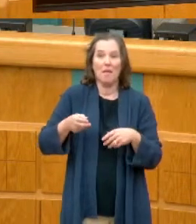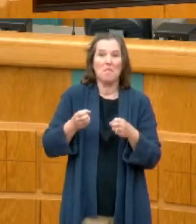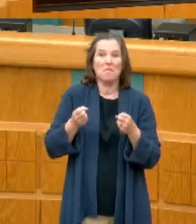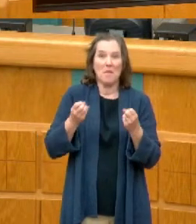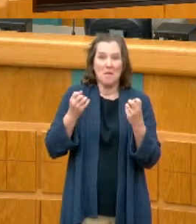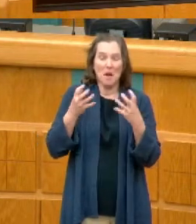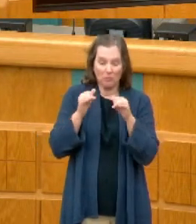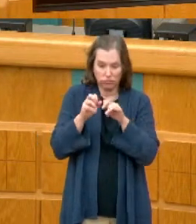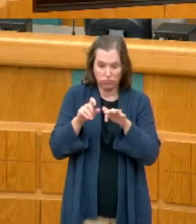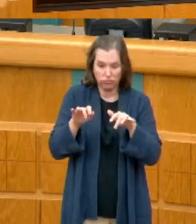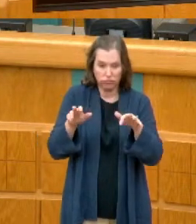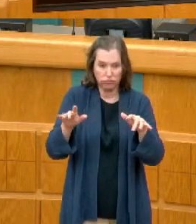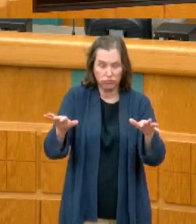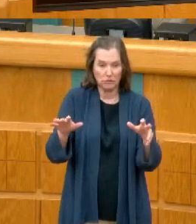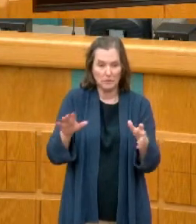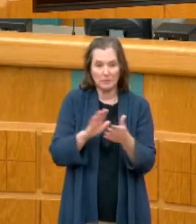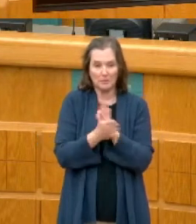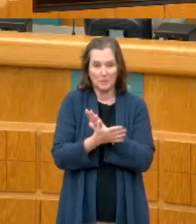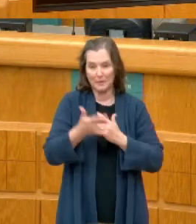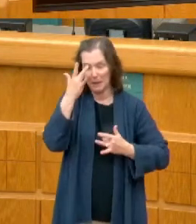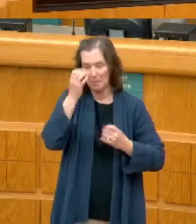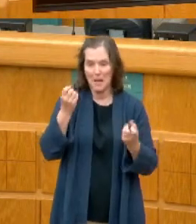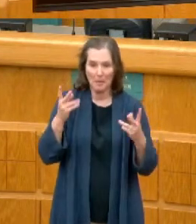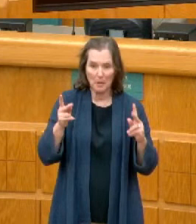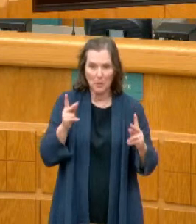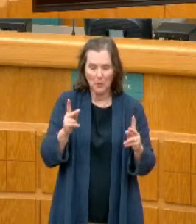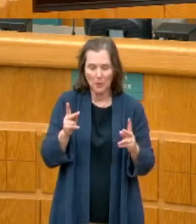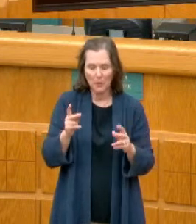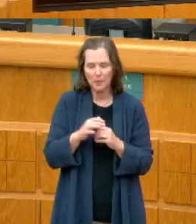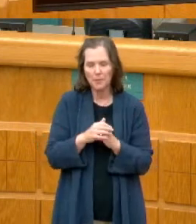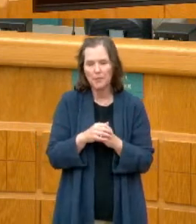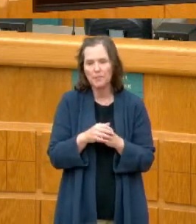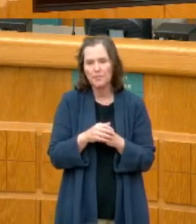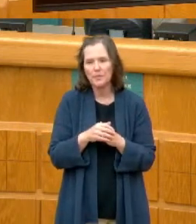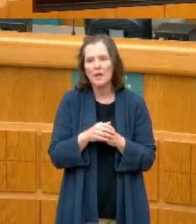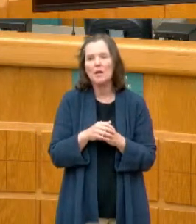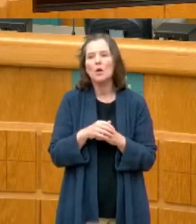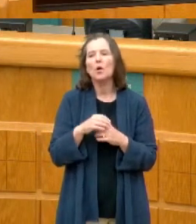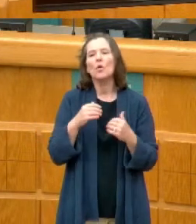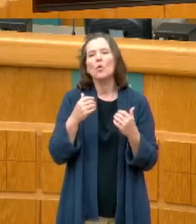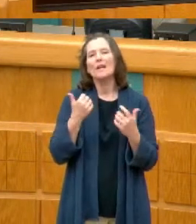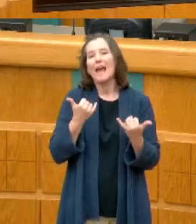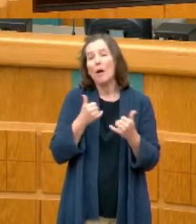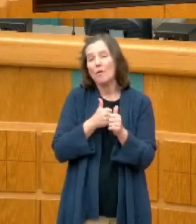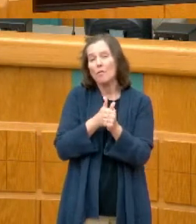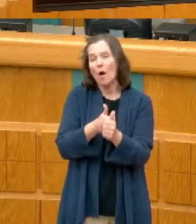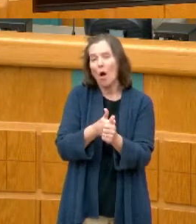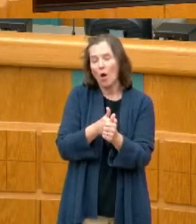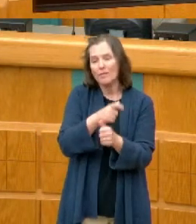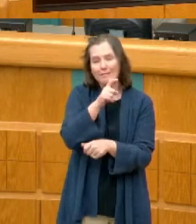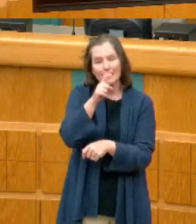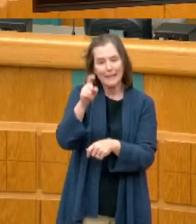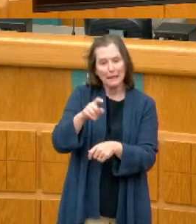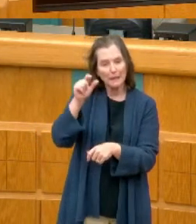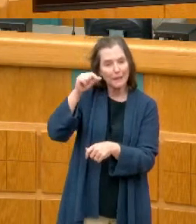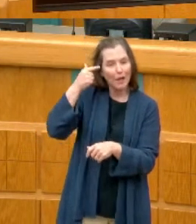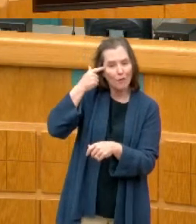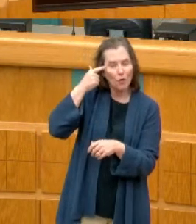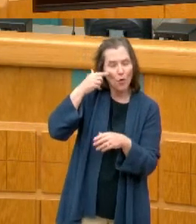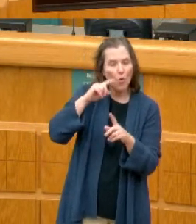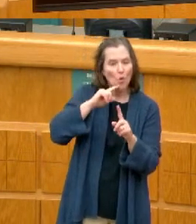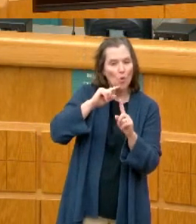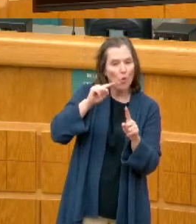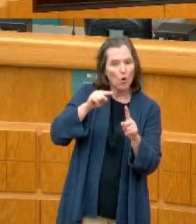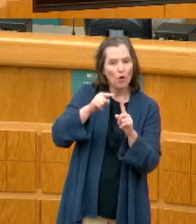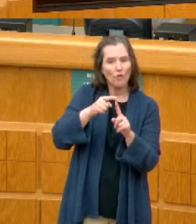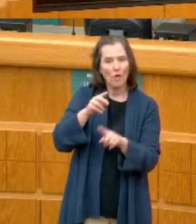Abbott's order from March 2nd, 2021. Now, this order rescinded the statewide mask mandate, okay? So there is